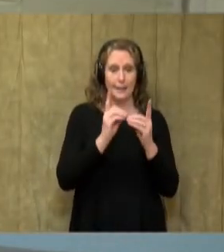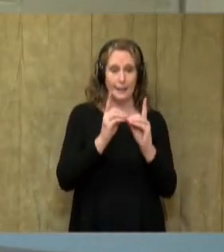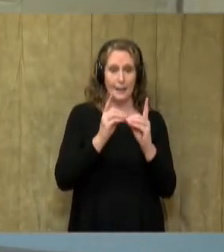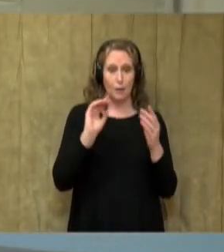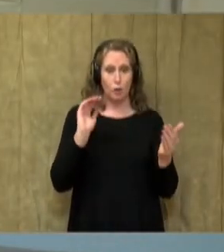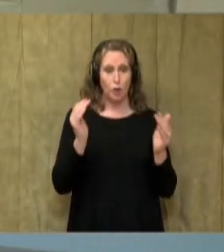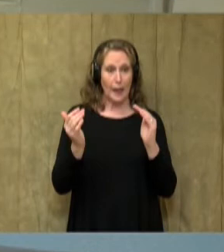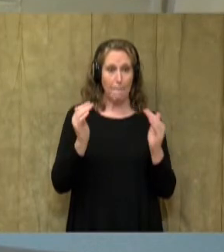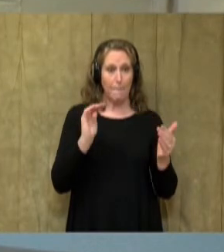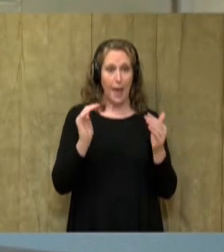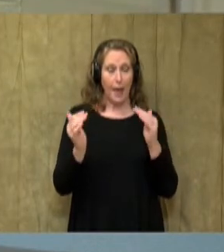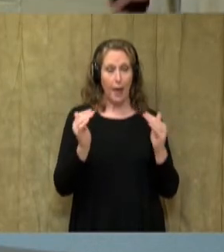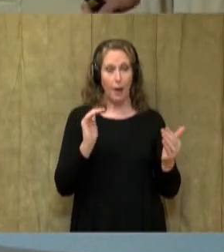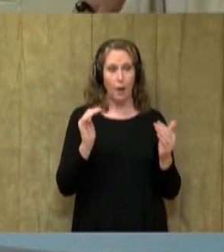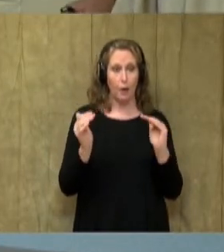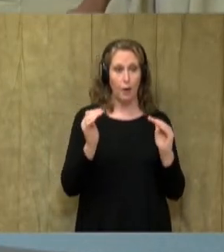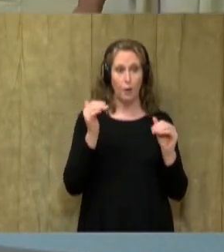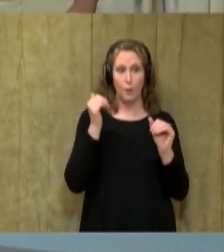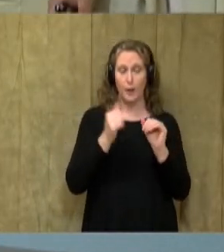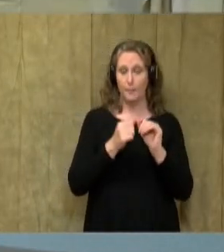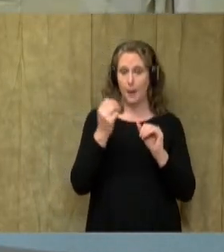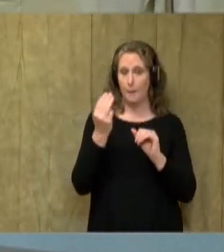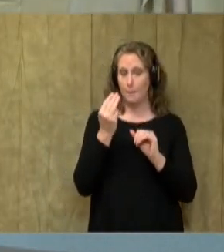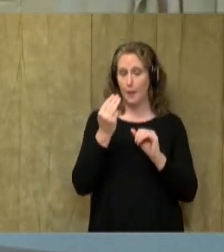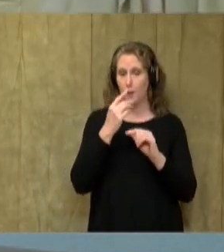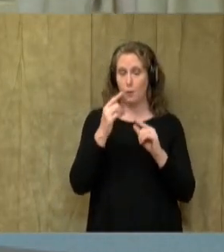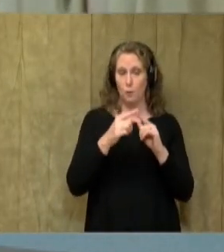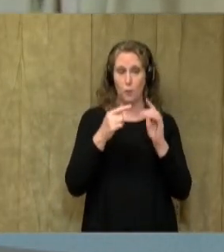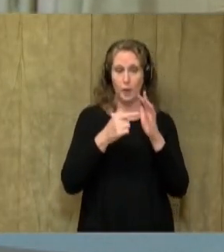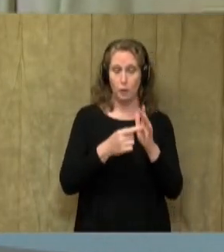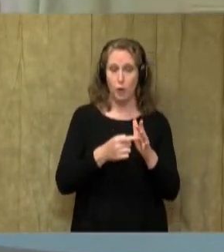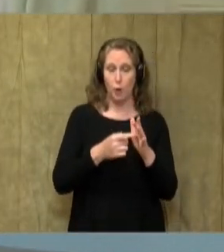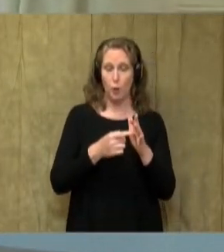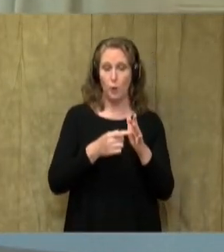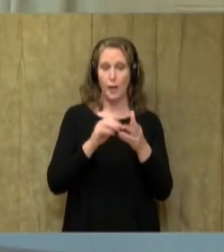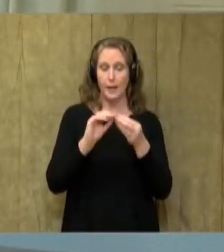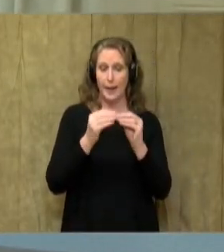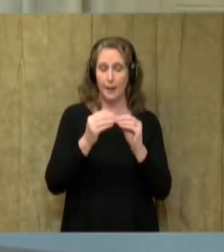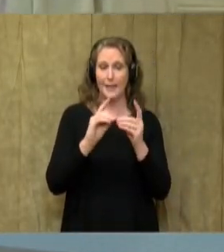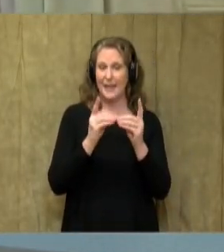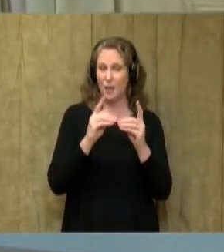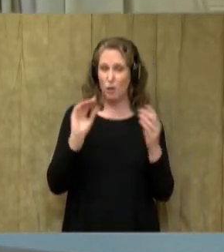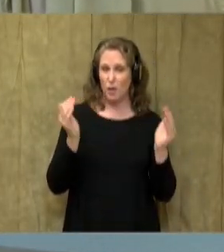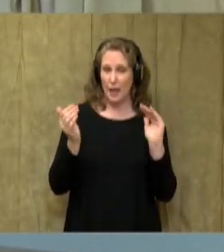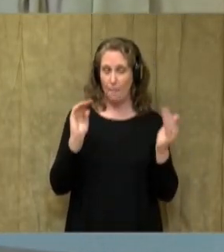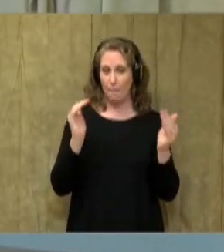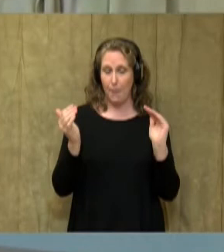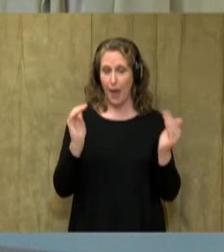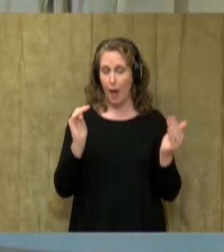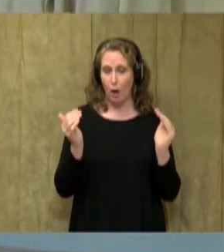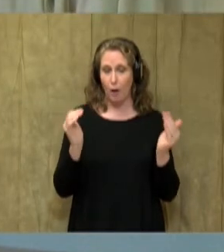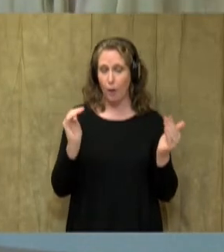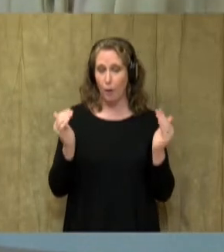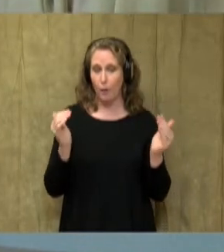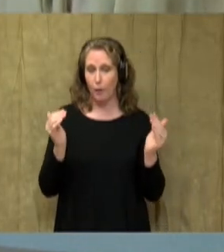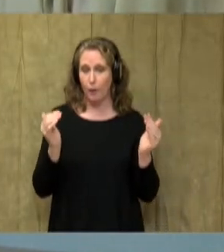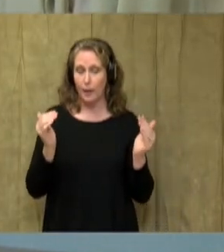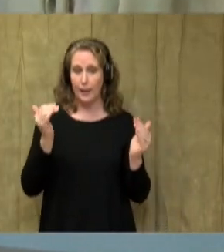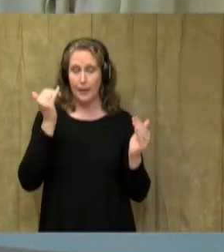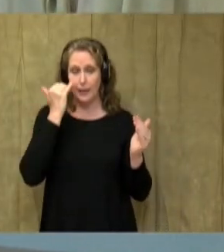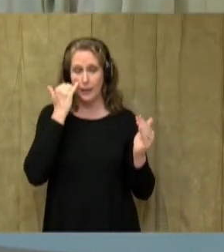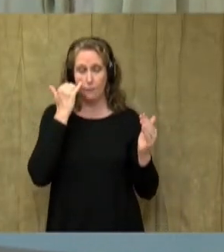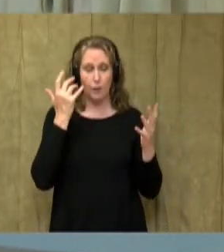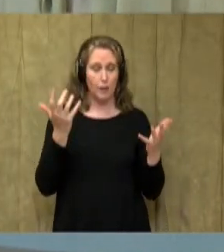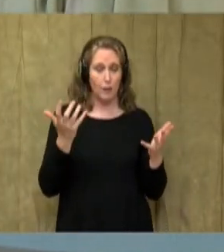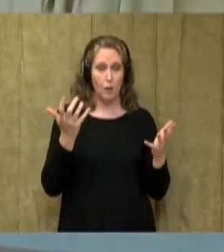Remember, on Monday when we showed comparing the digits, we're just looking to see basically when we compare the digits if we can do